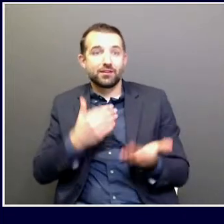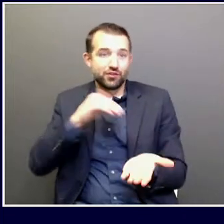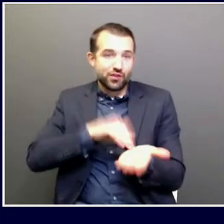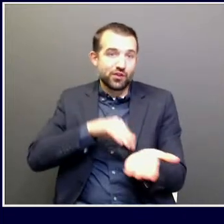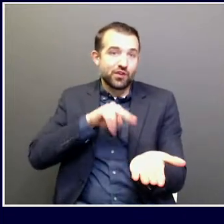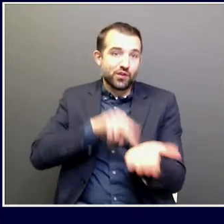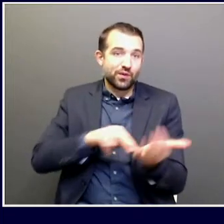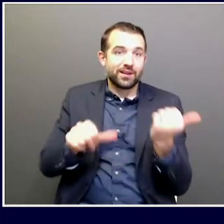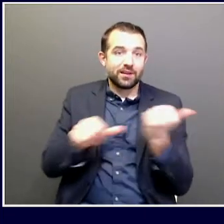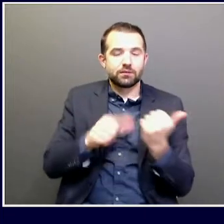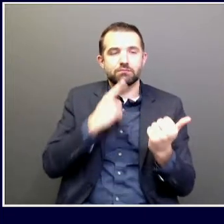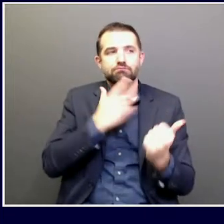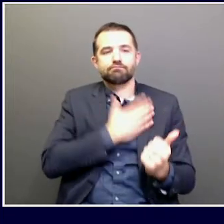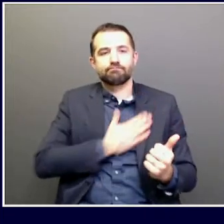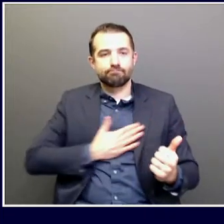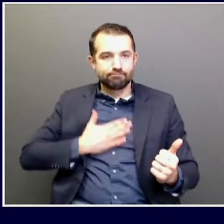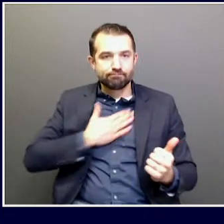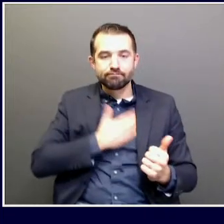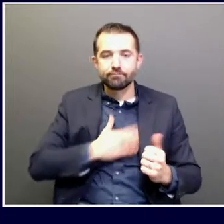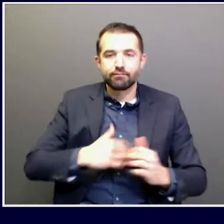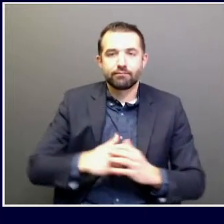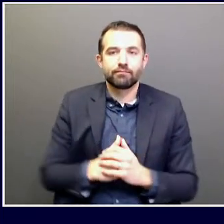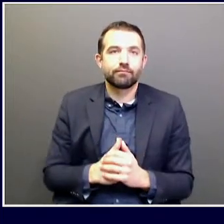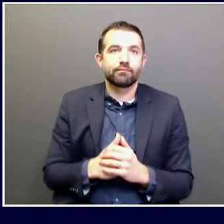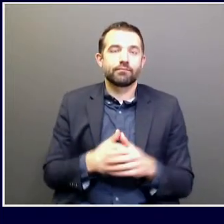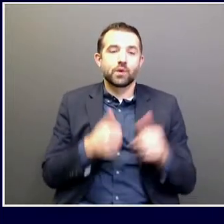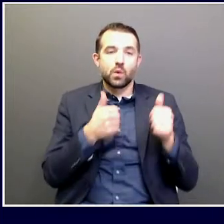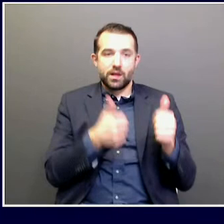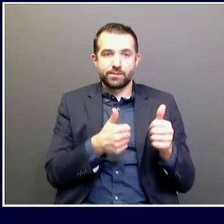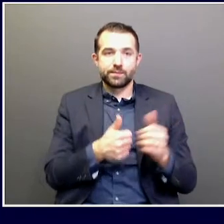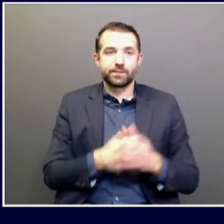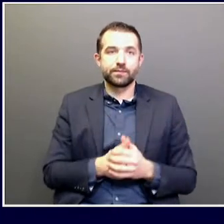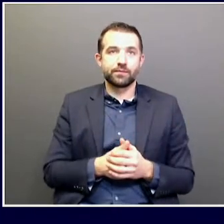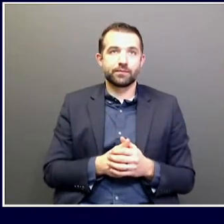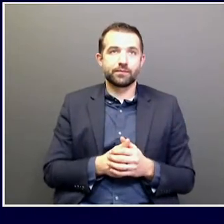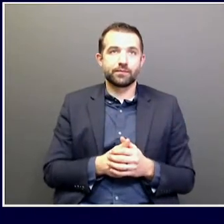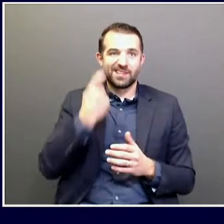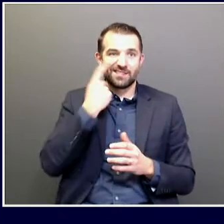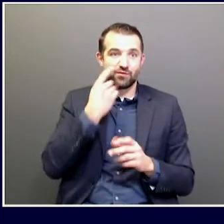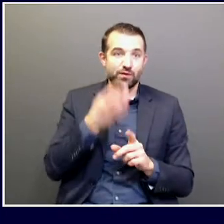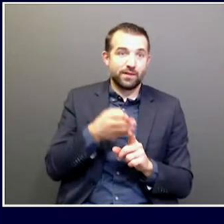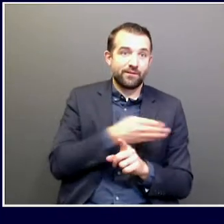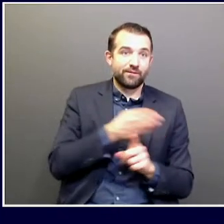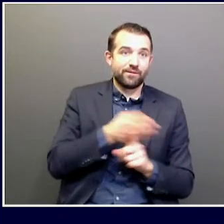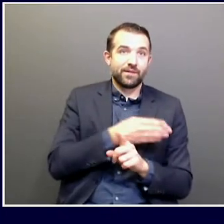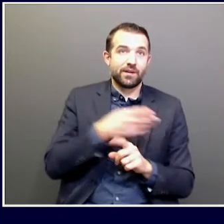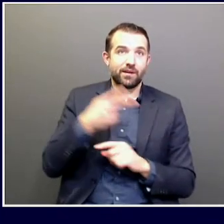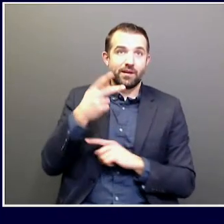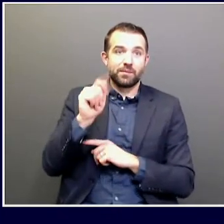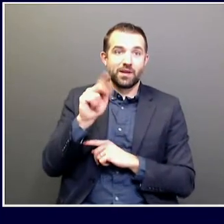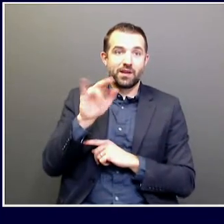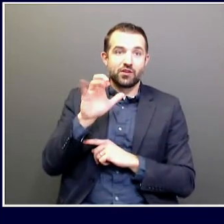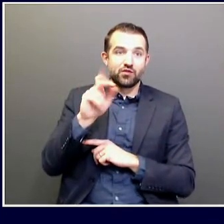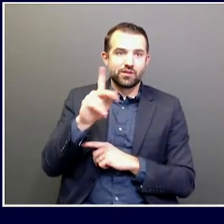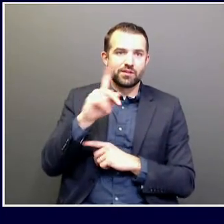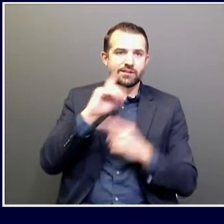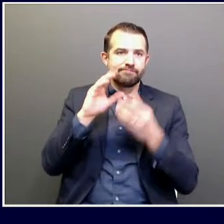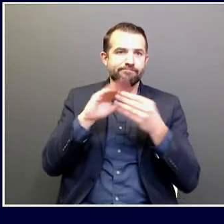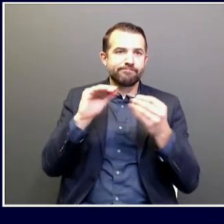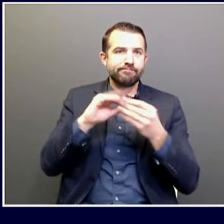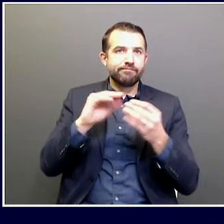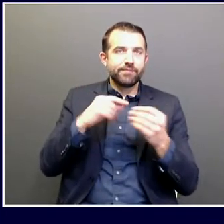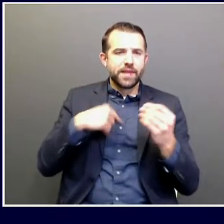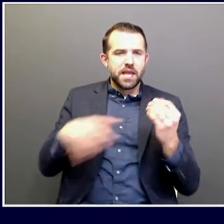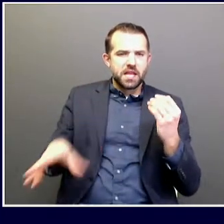Great. And as Patrick mentioned, hospital officials were sounding the alarm today about, some saying that their